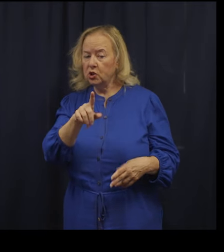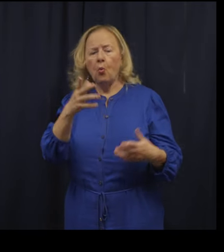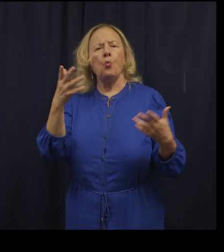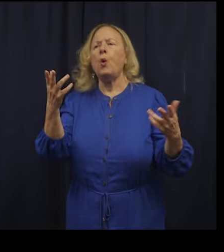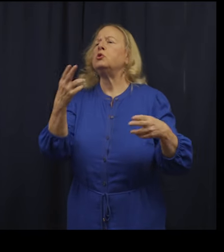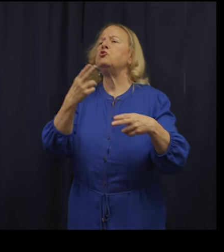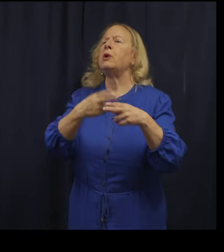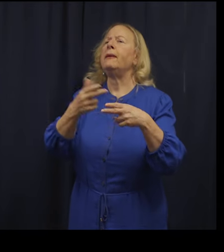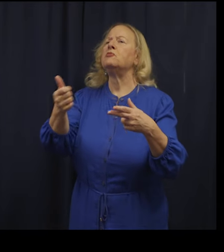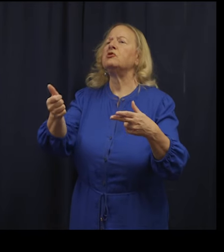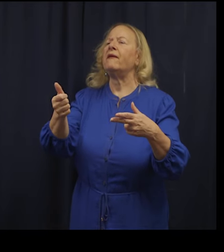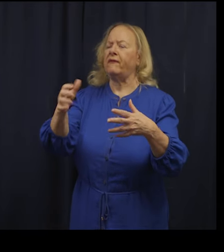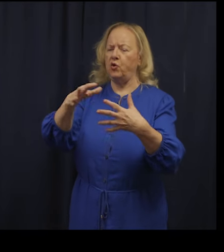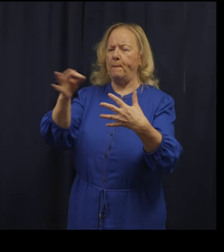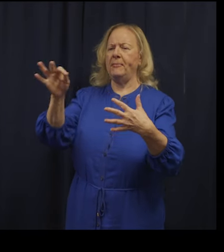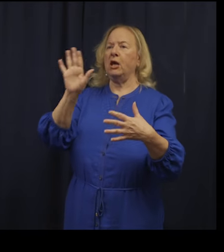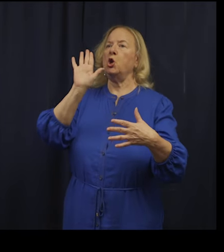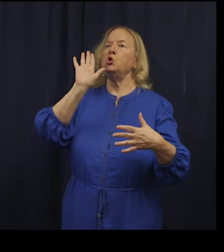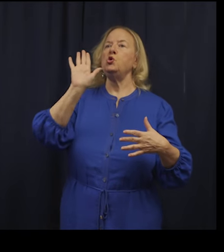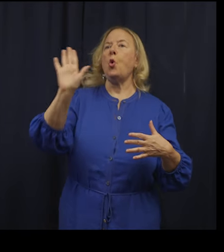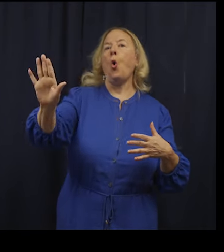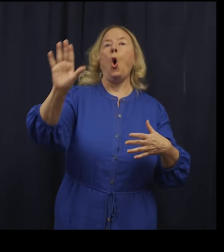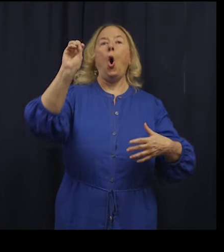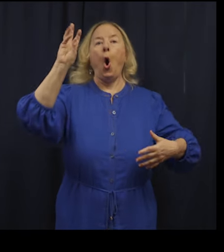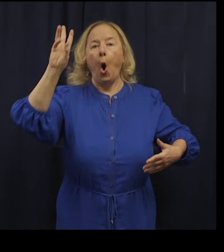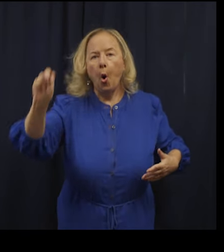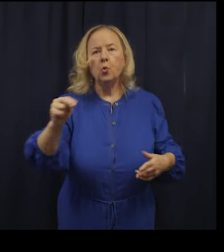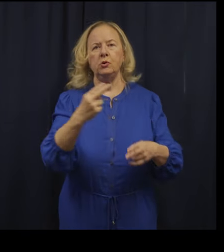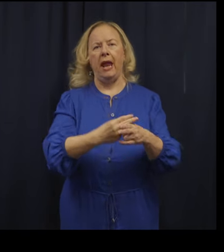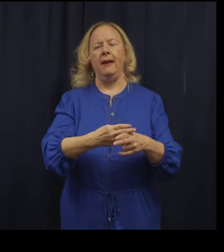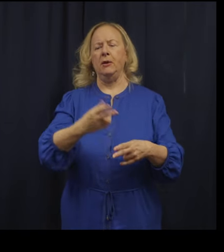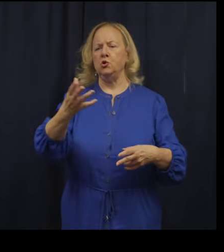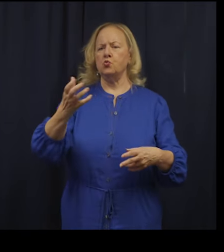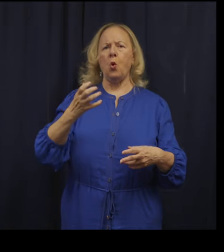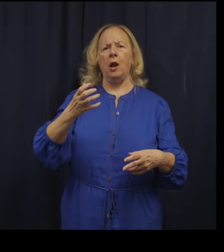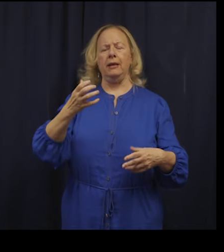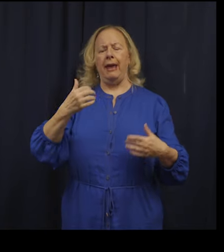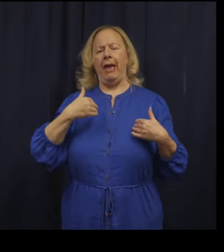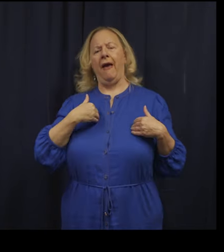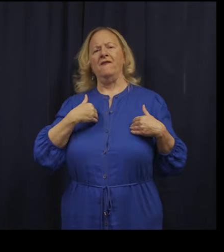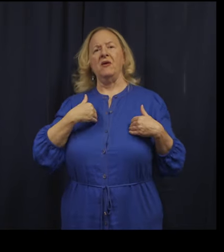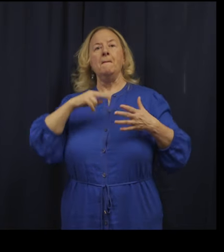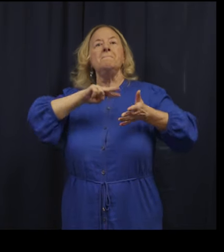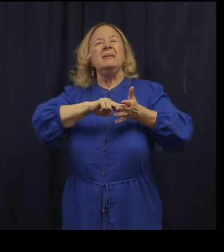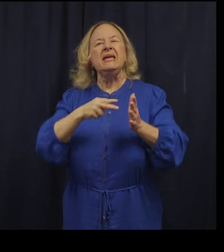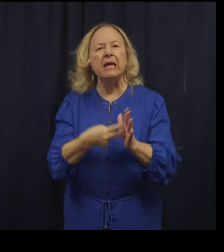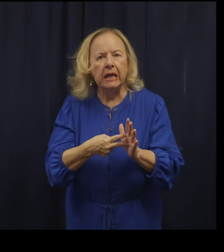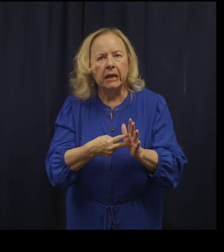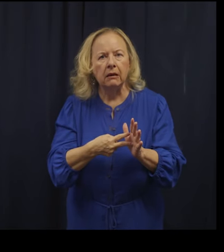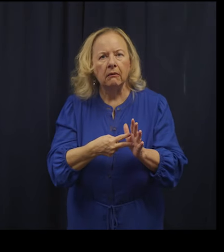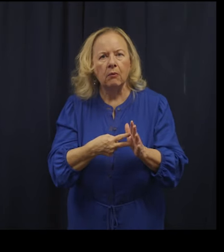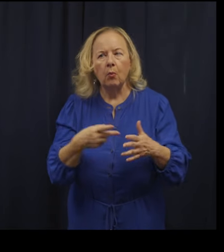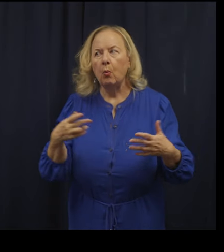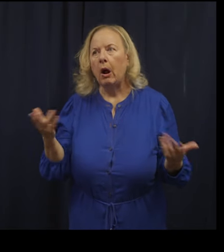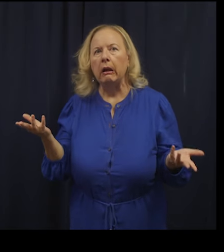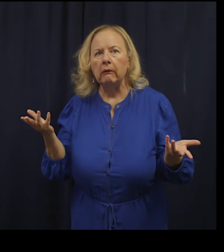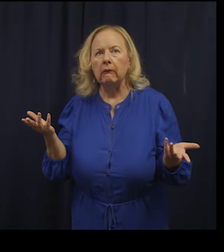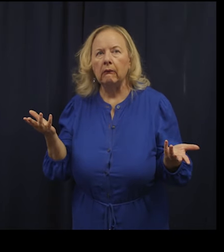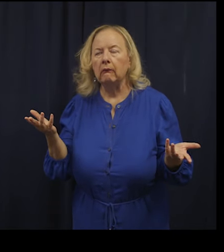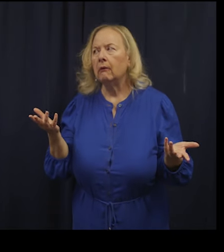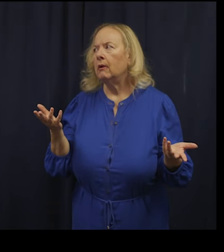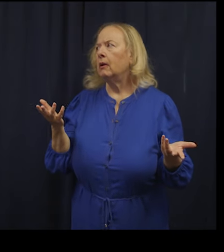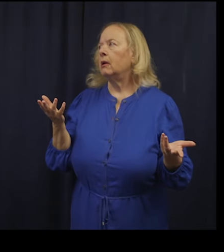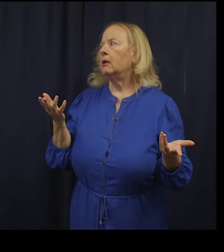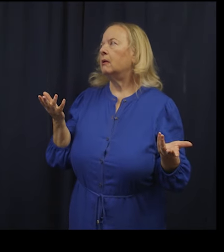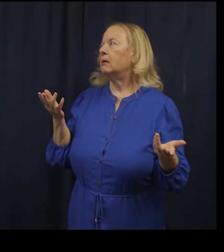would you name yourself? If you got to pick your own name and you wanted it to have meaning. For, I mean,